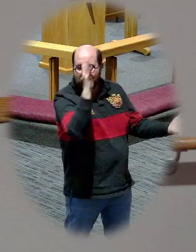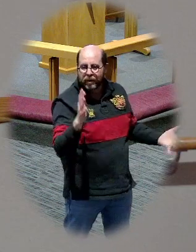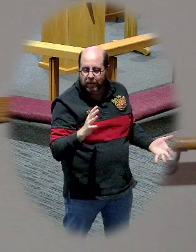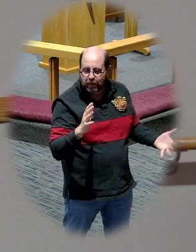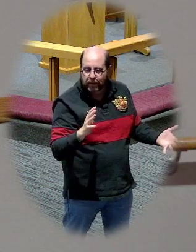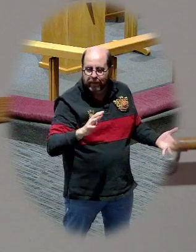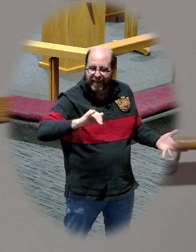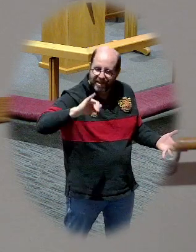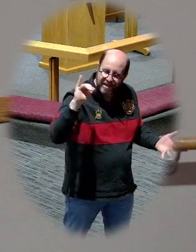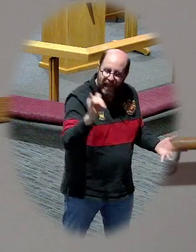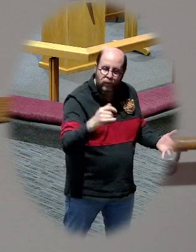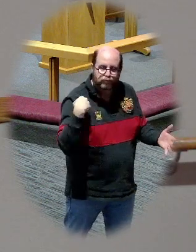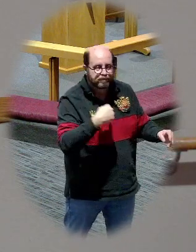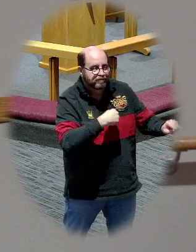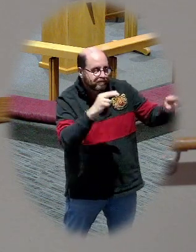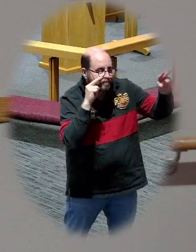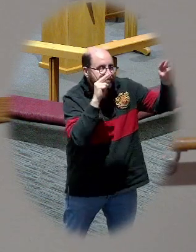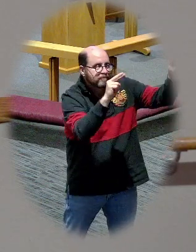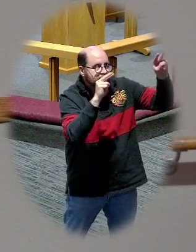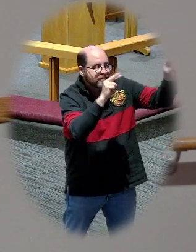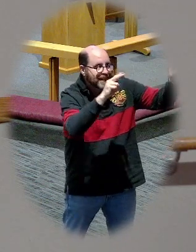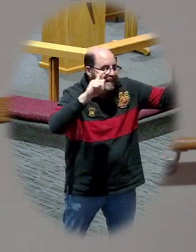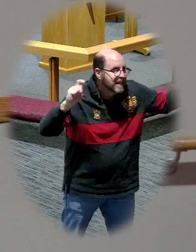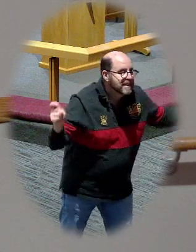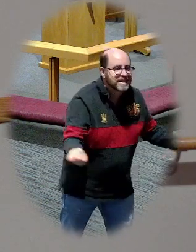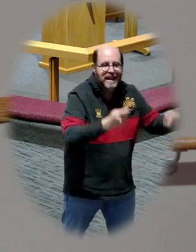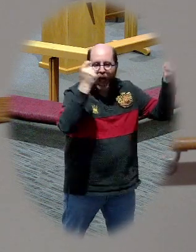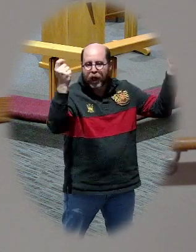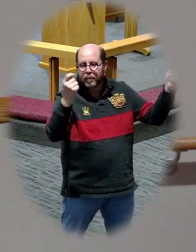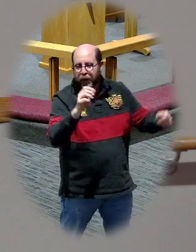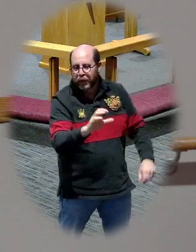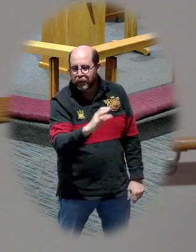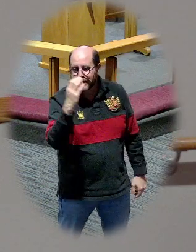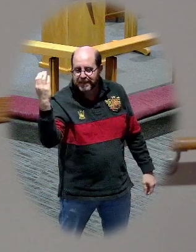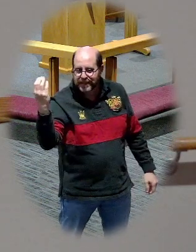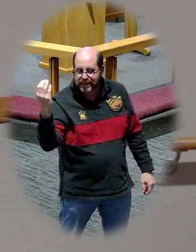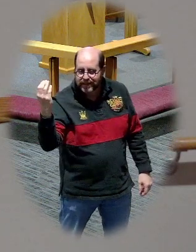That's what we look forward to as we prepare to celebrate Christmas.